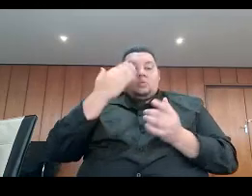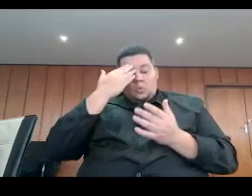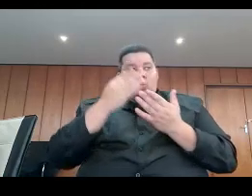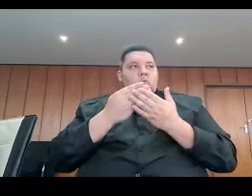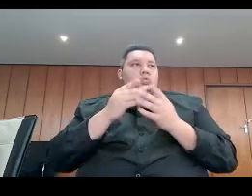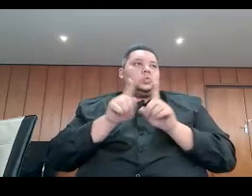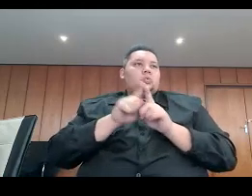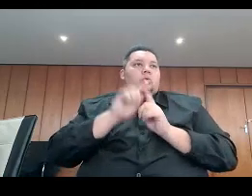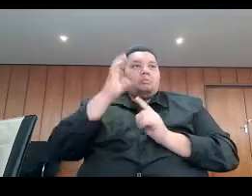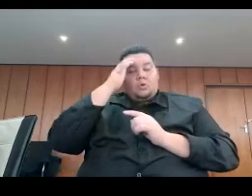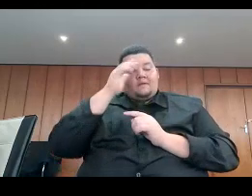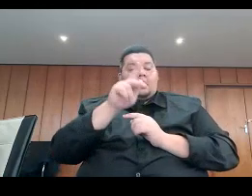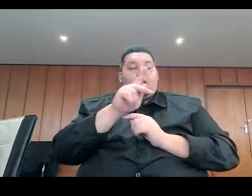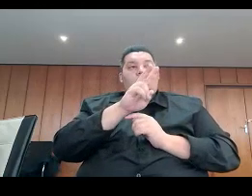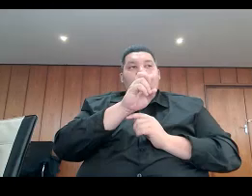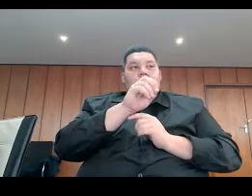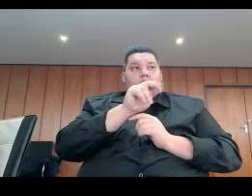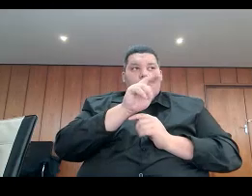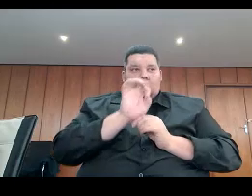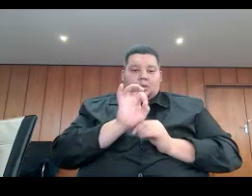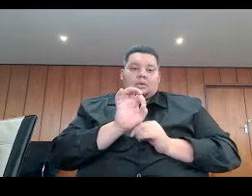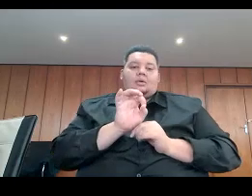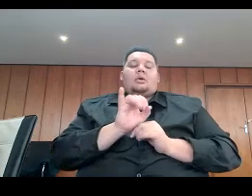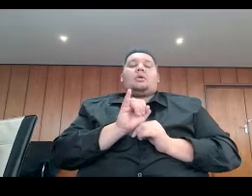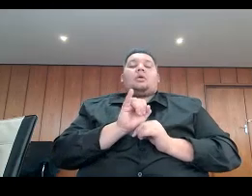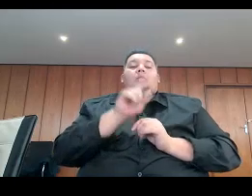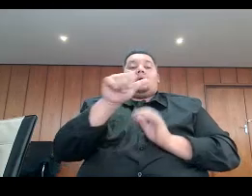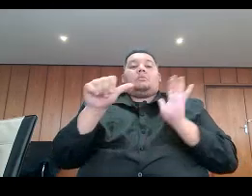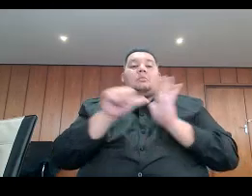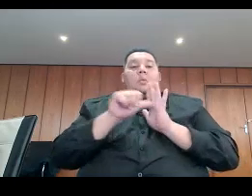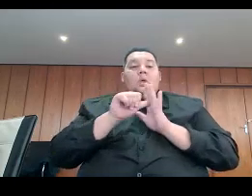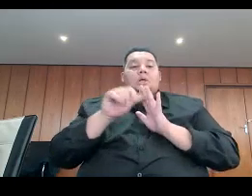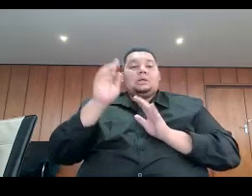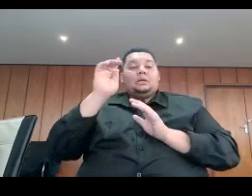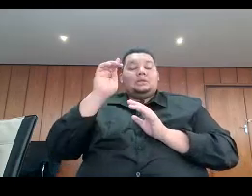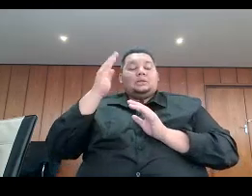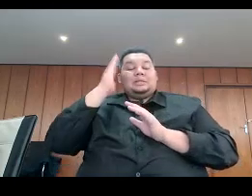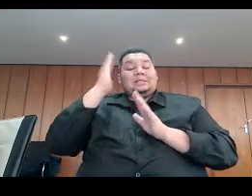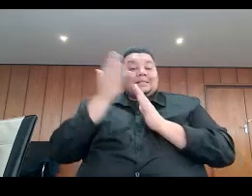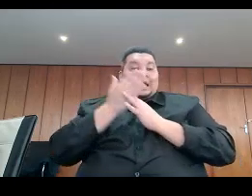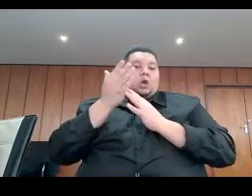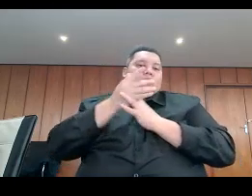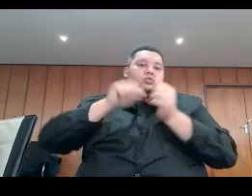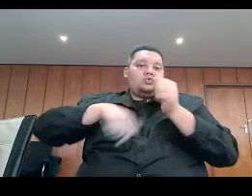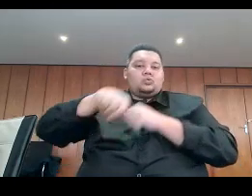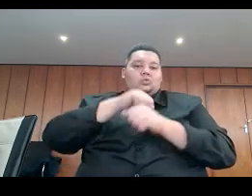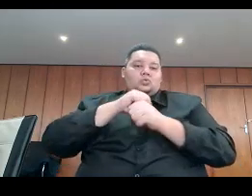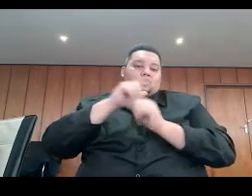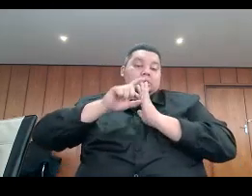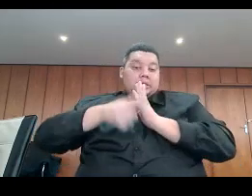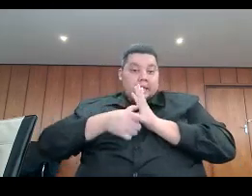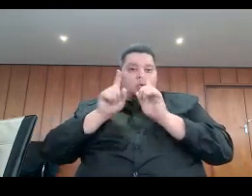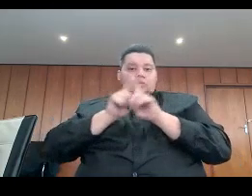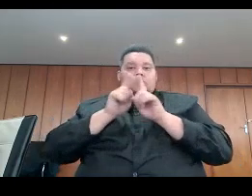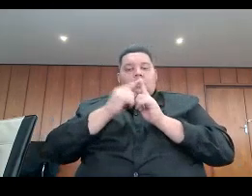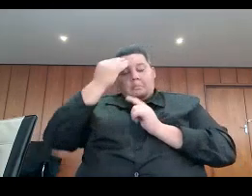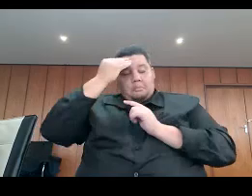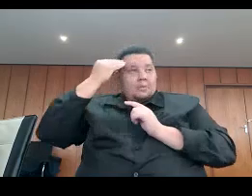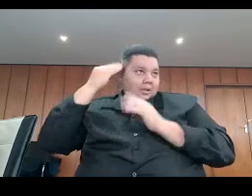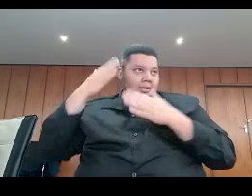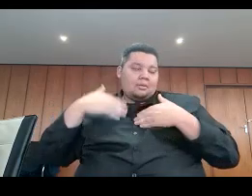is here, about the importance of psychosocial disabilities and mental illness, and how we